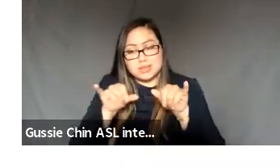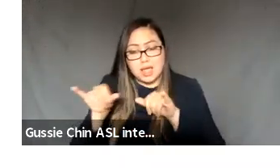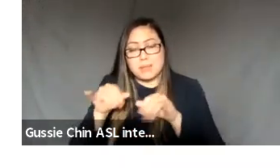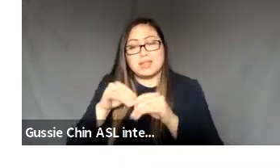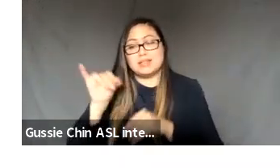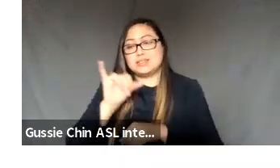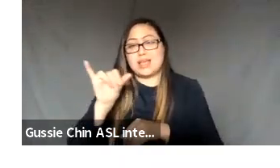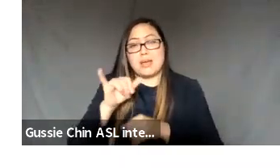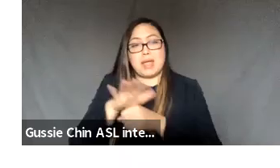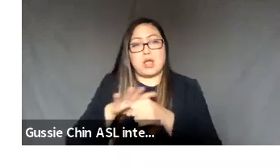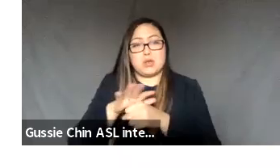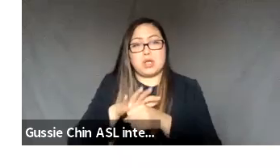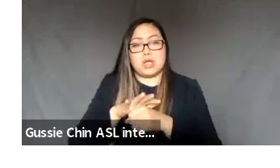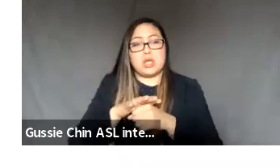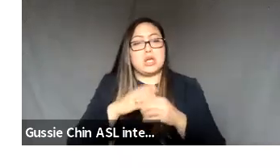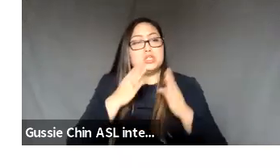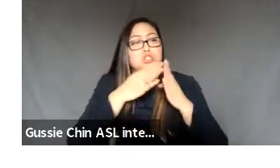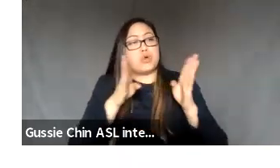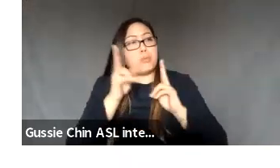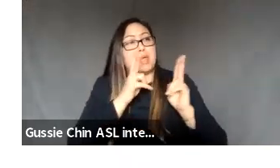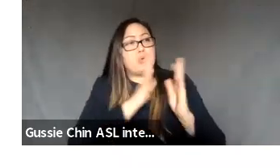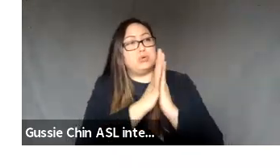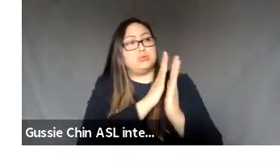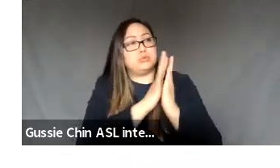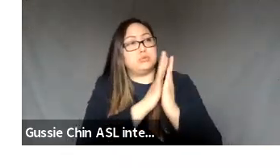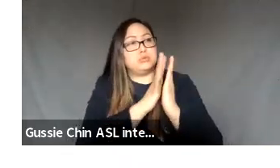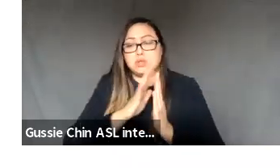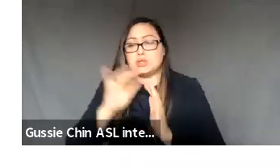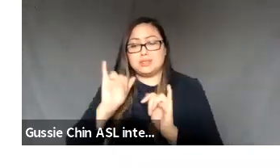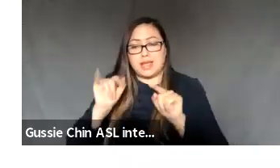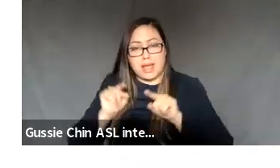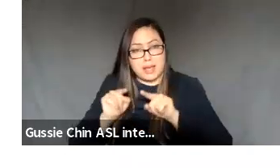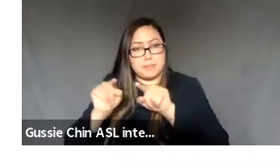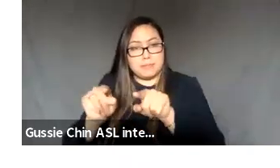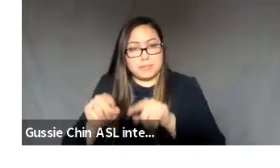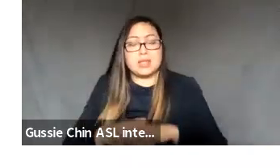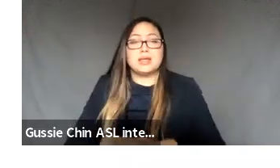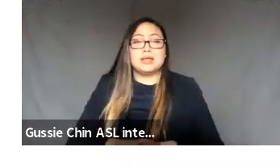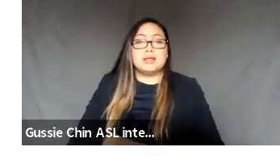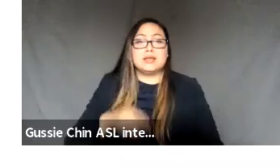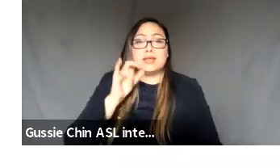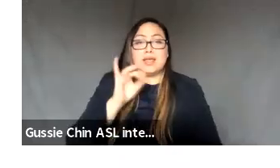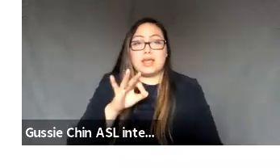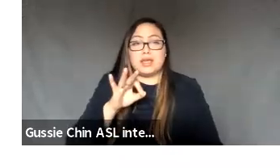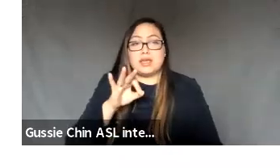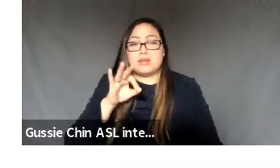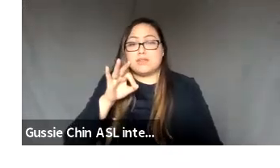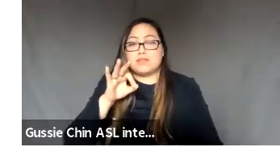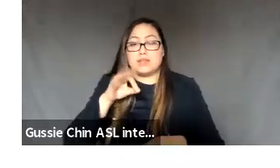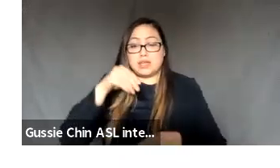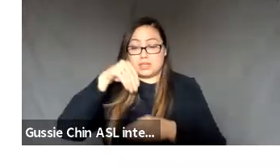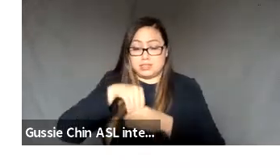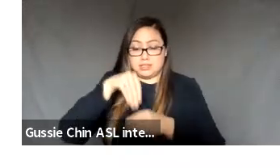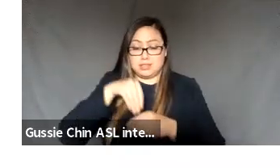as the general circulation path. And then also, if the circulation path is interior, then